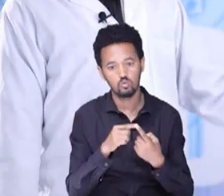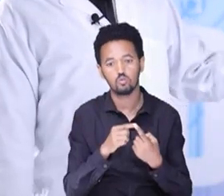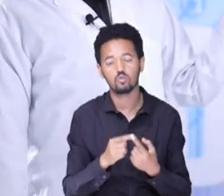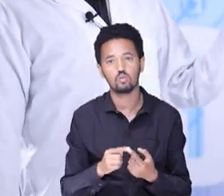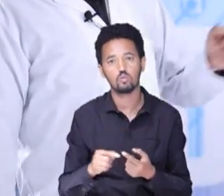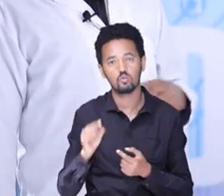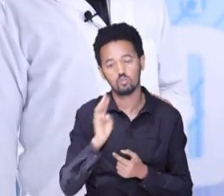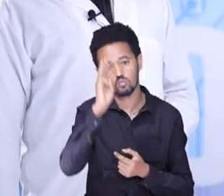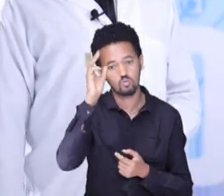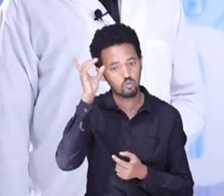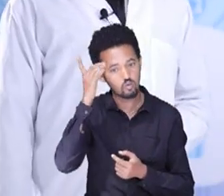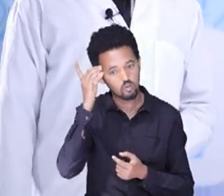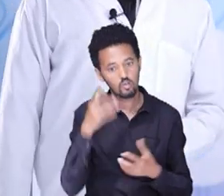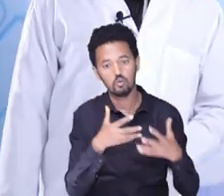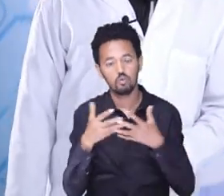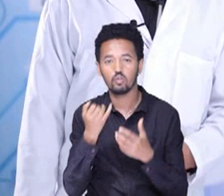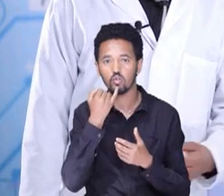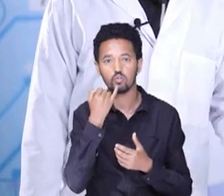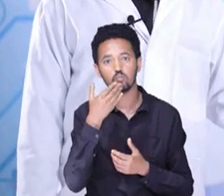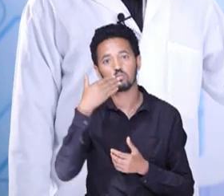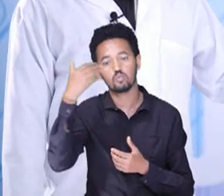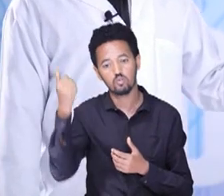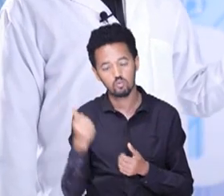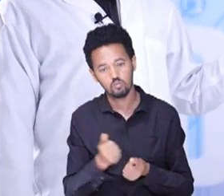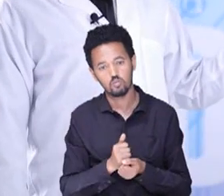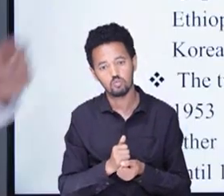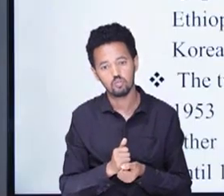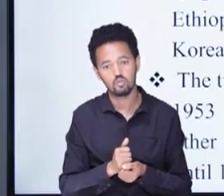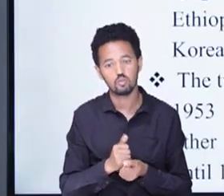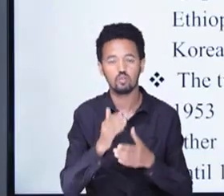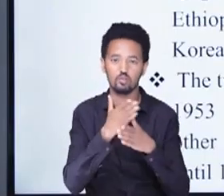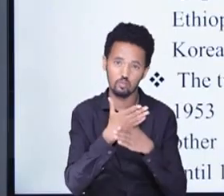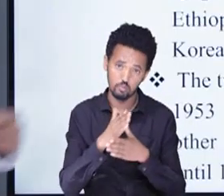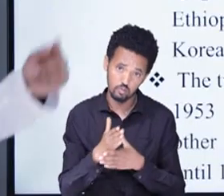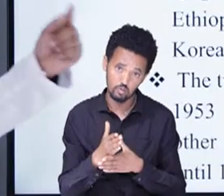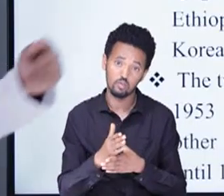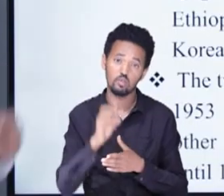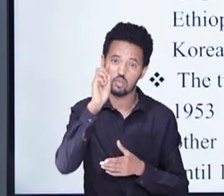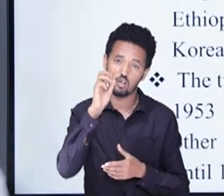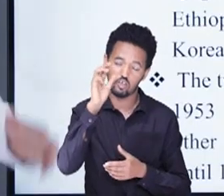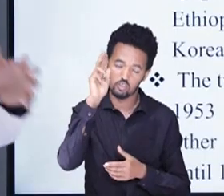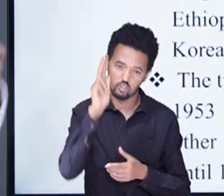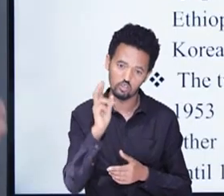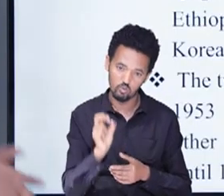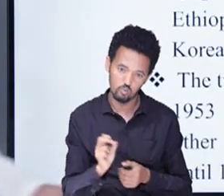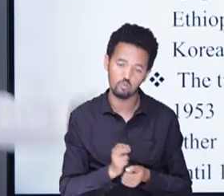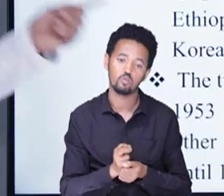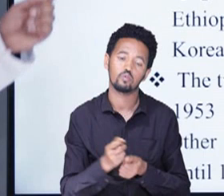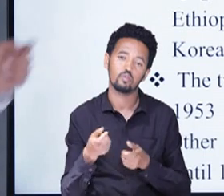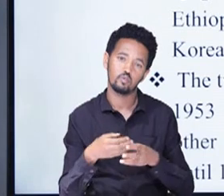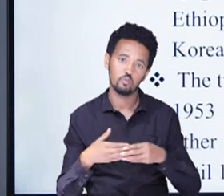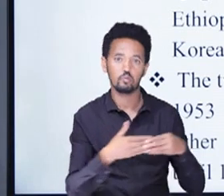Korea. America is Ethiopia as a base to involve in the Middle East. Then Kanyo Station